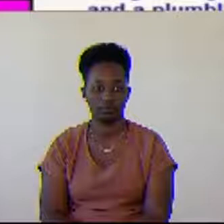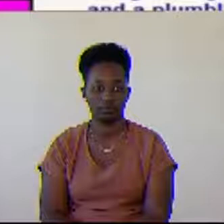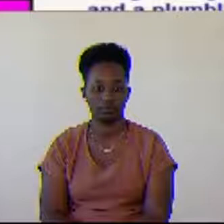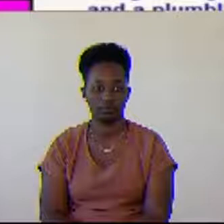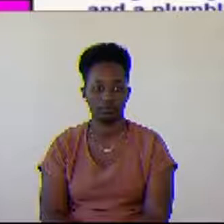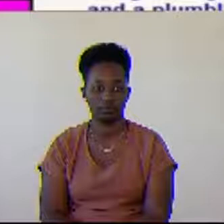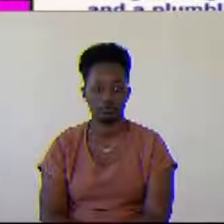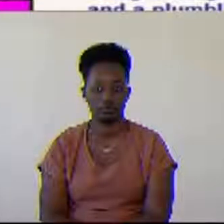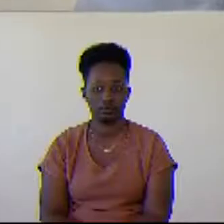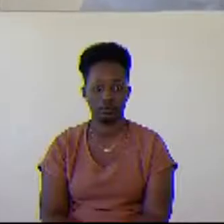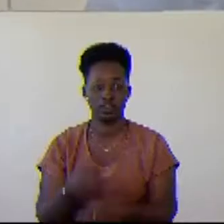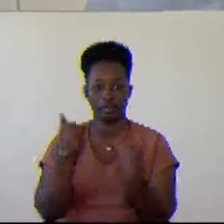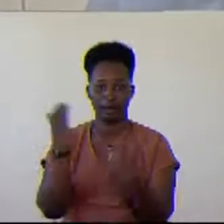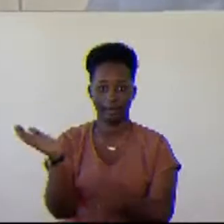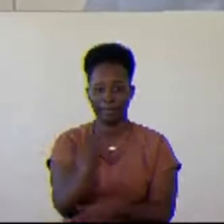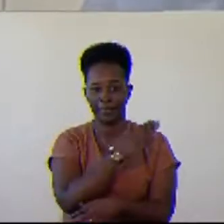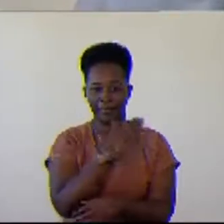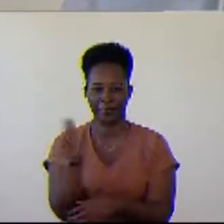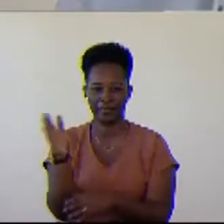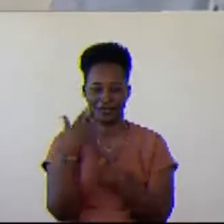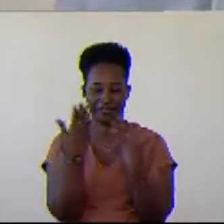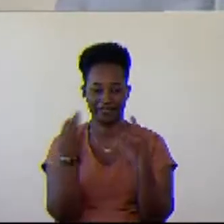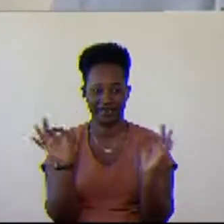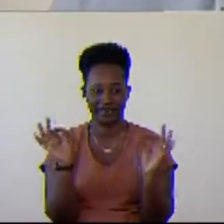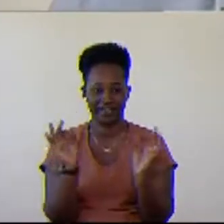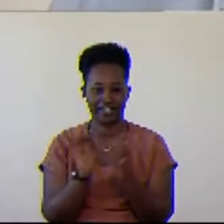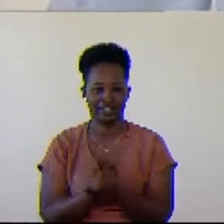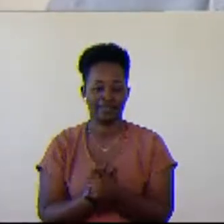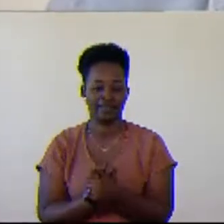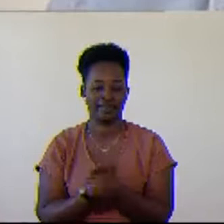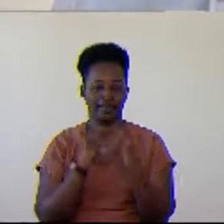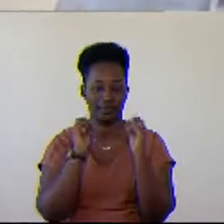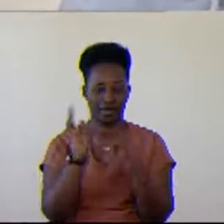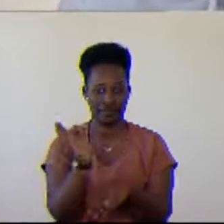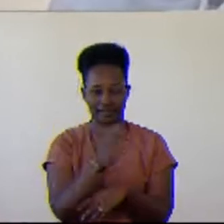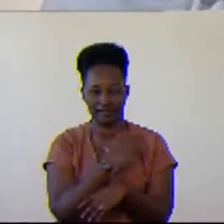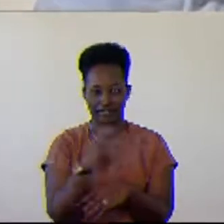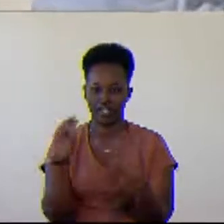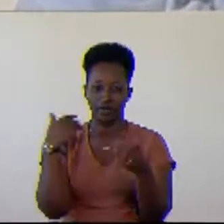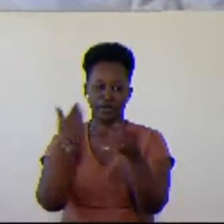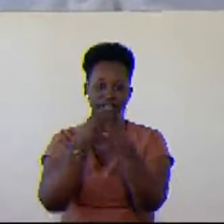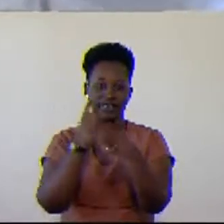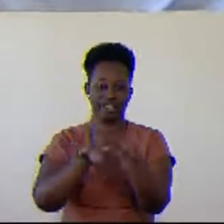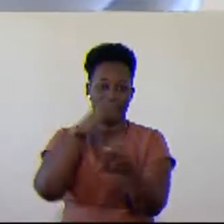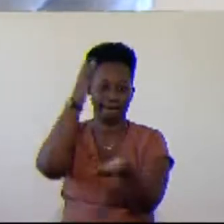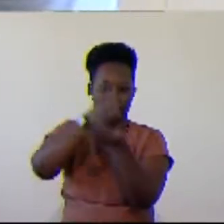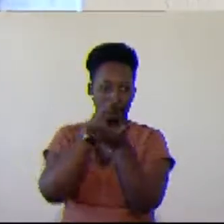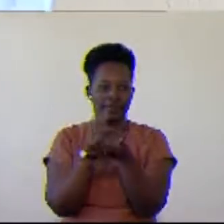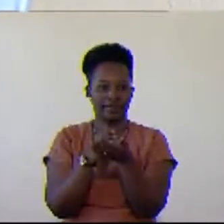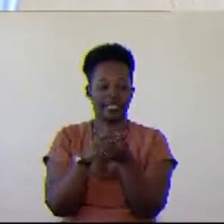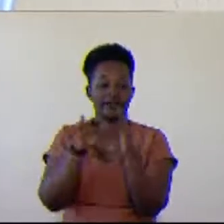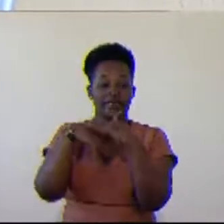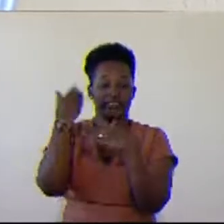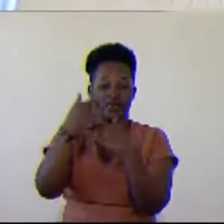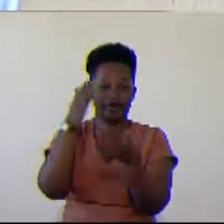Okay? Is it swinging freely? Yes. It is swinging freely until it comes to rest. I'm also